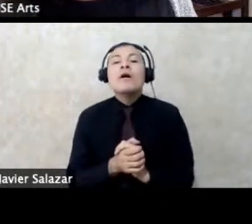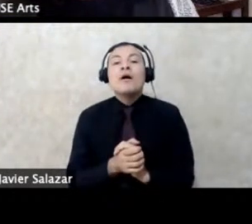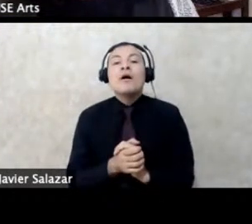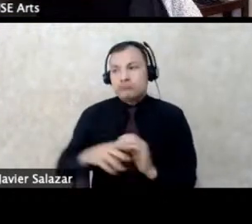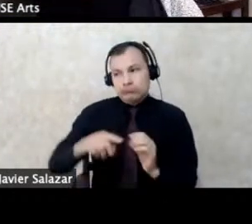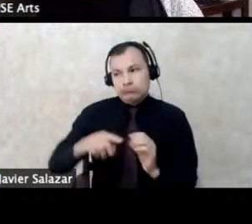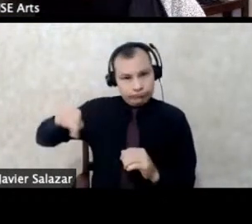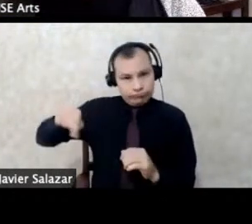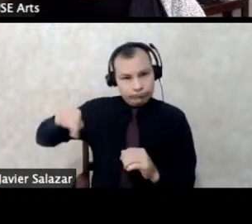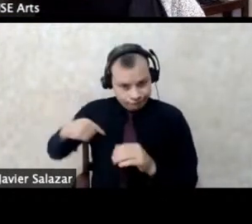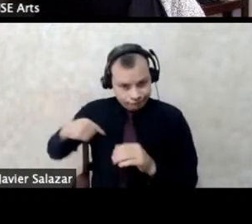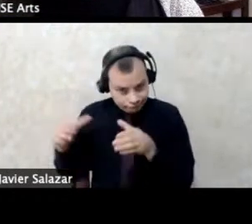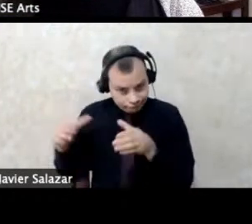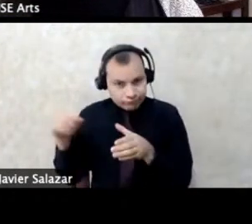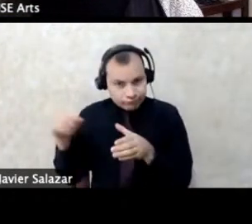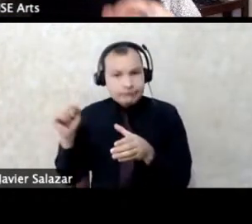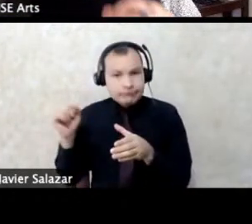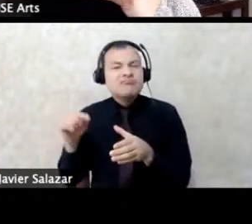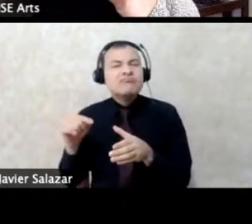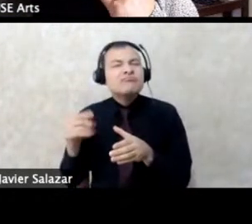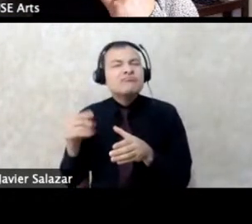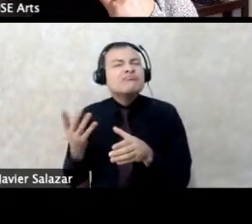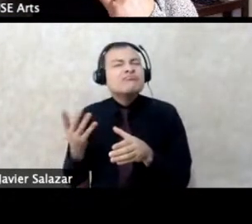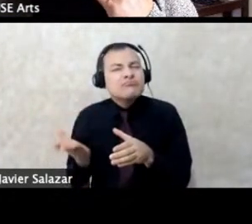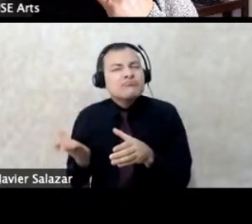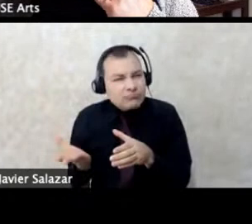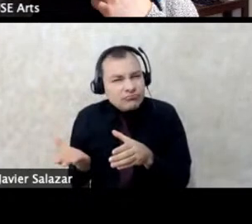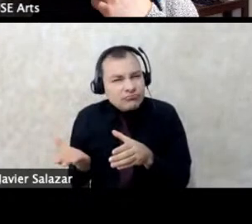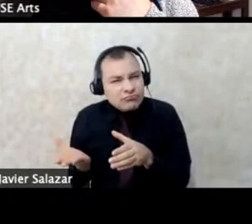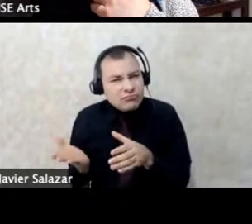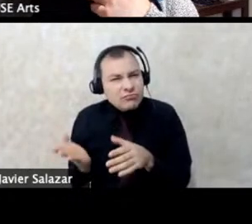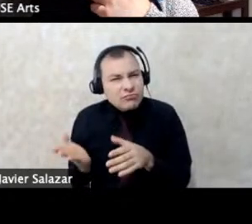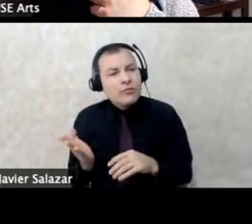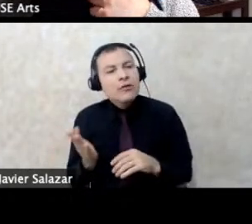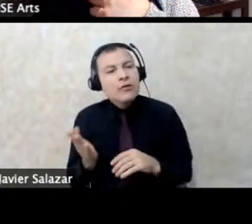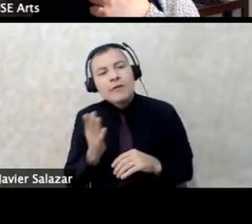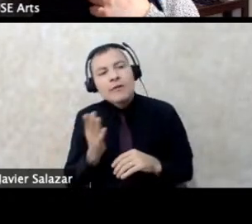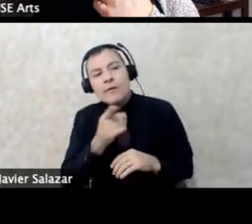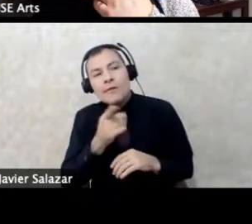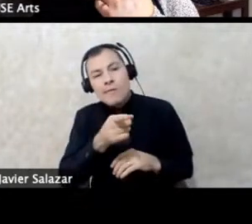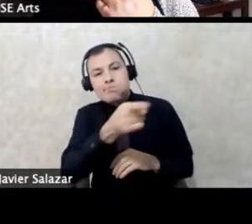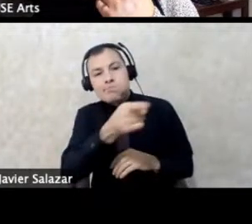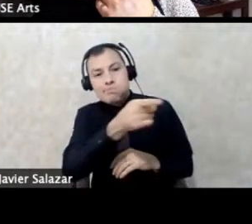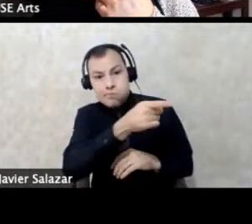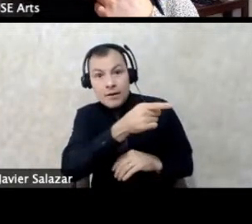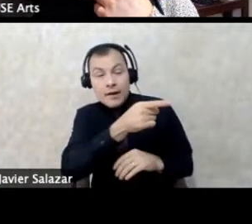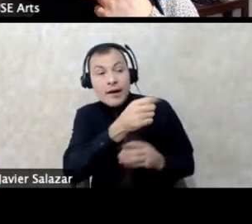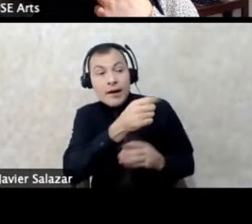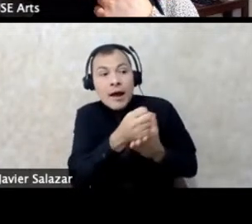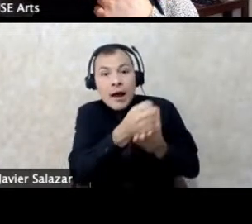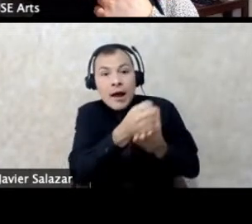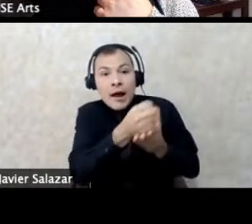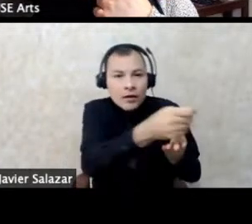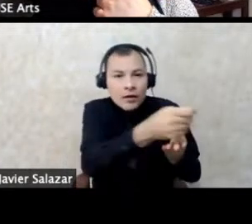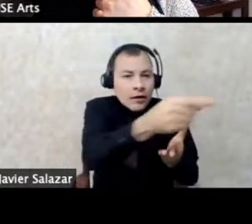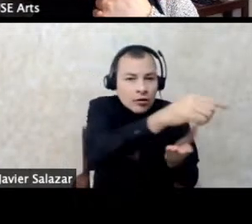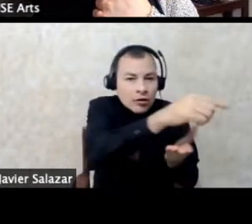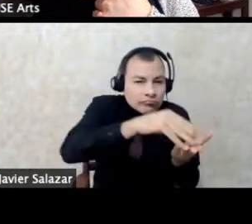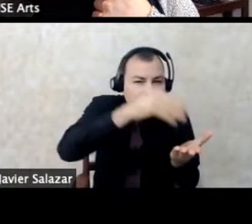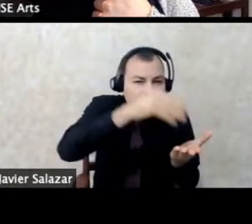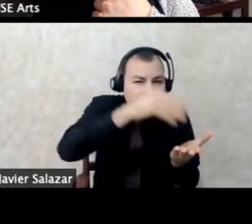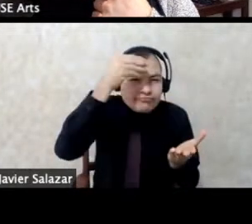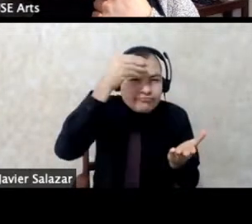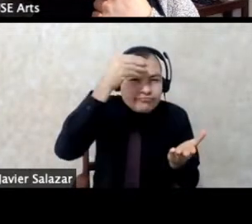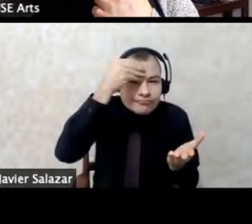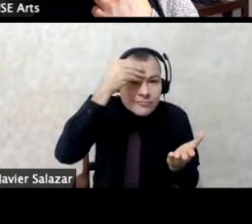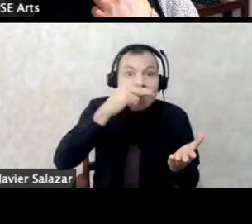cómo generar esas resoluciones para la paz, o cómo encontrar esas formas de que los niños, los jóvenes,